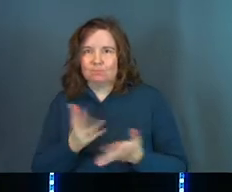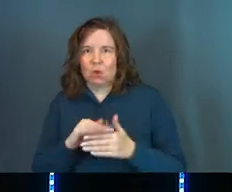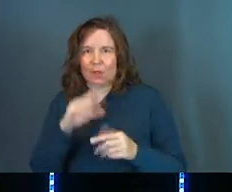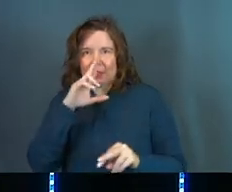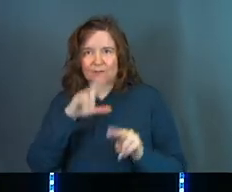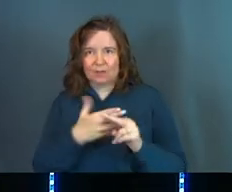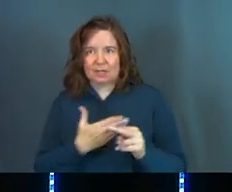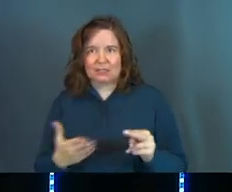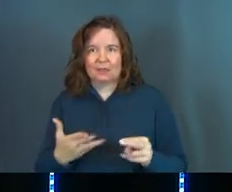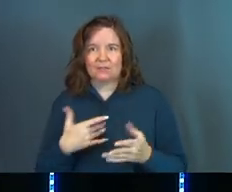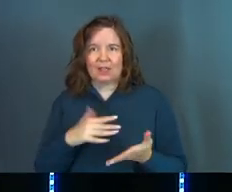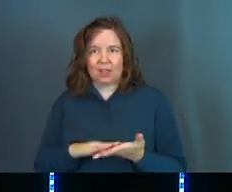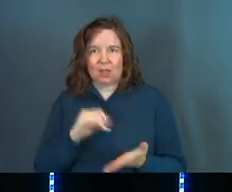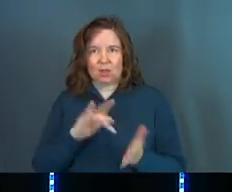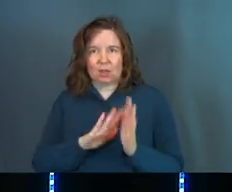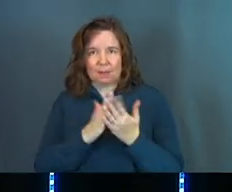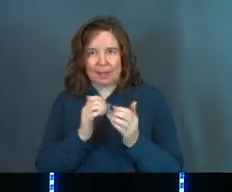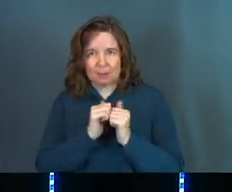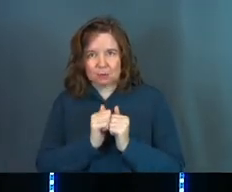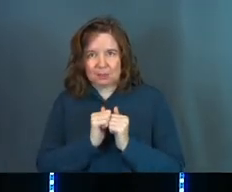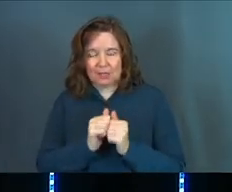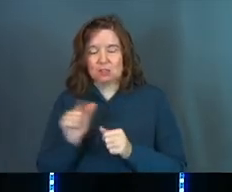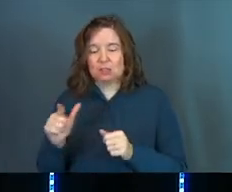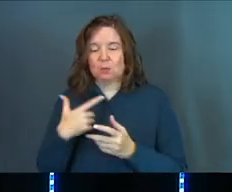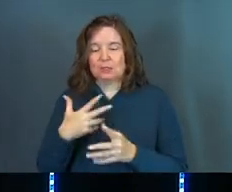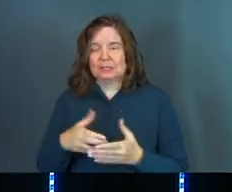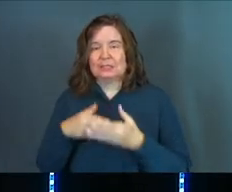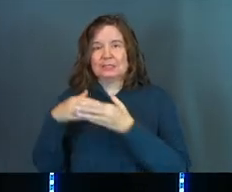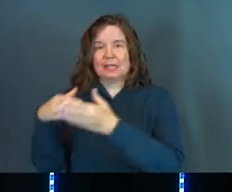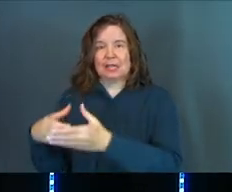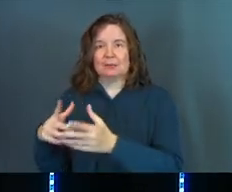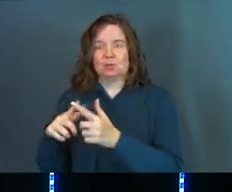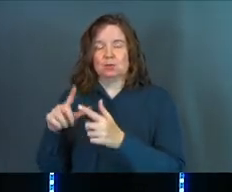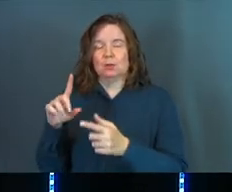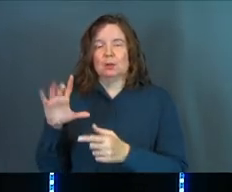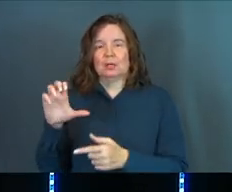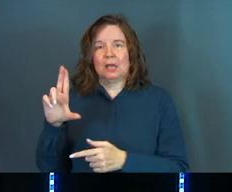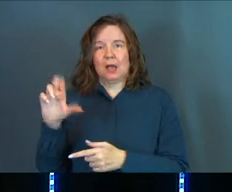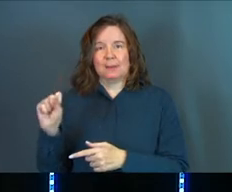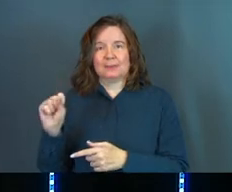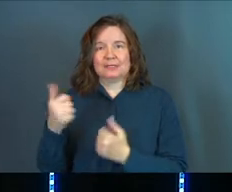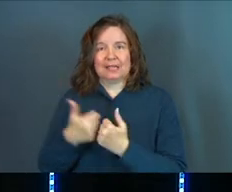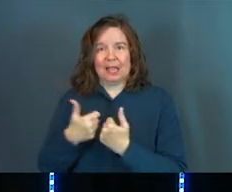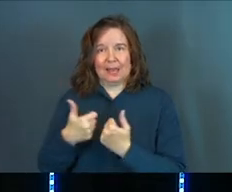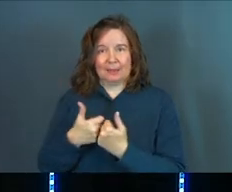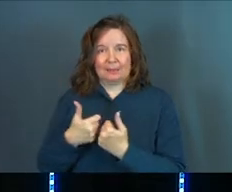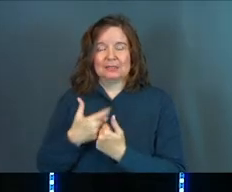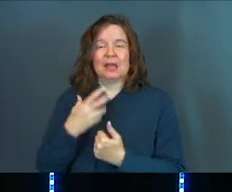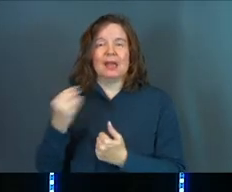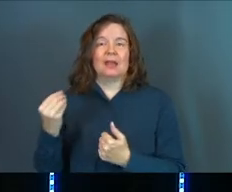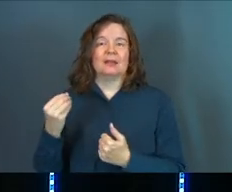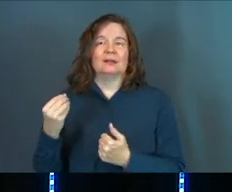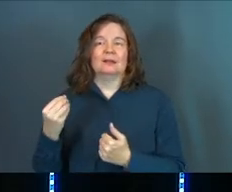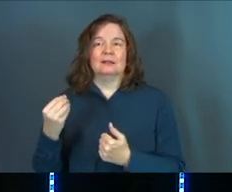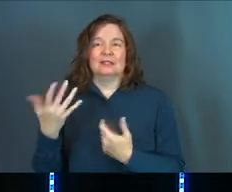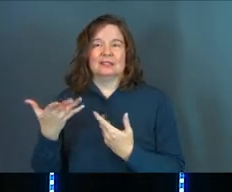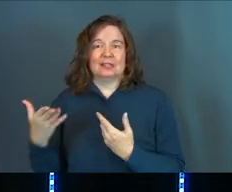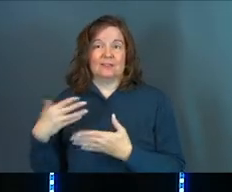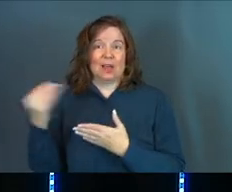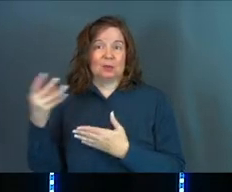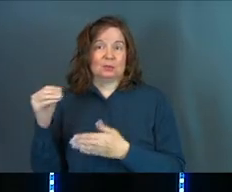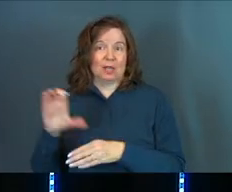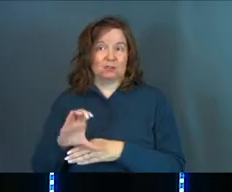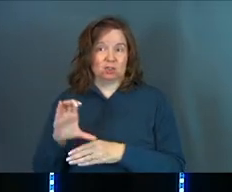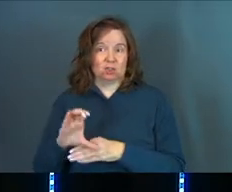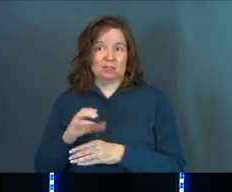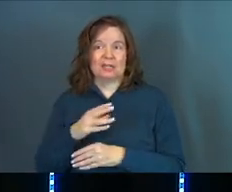this fun stuff as they learned the Bible together. And she would even take them to Cubs games and stuff outside